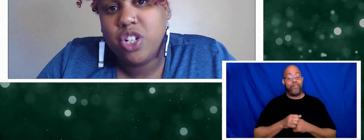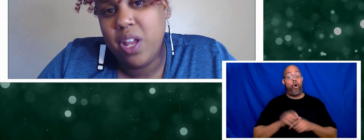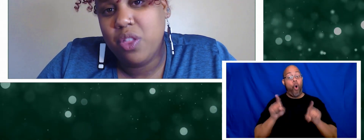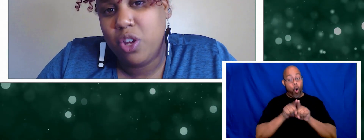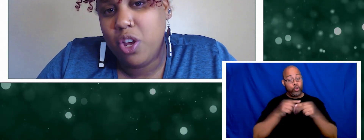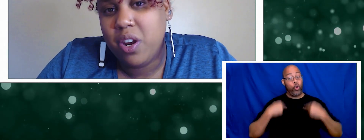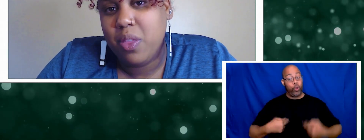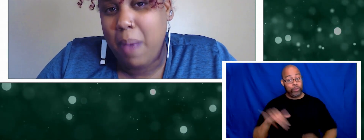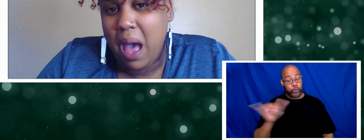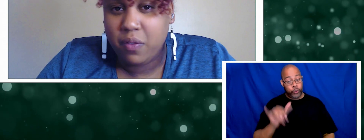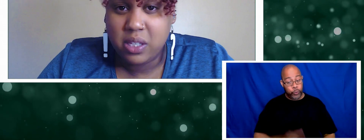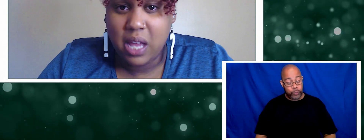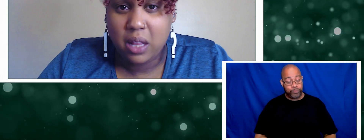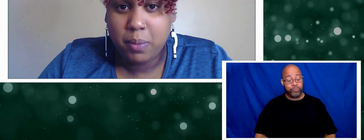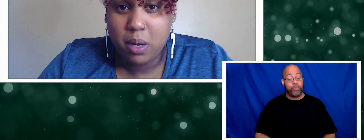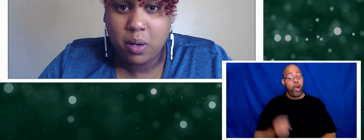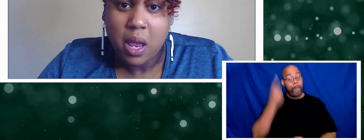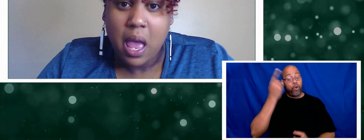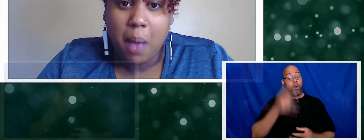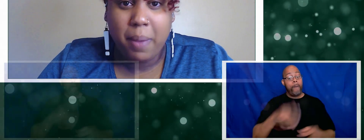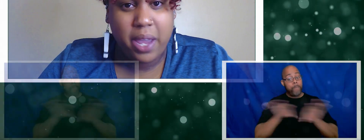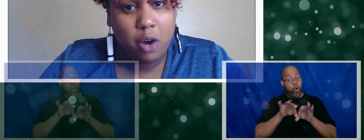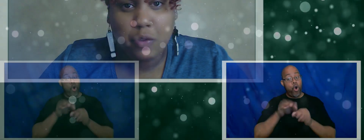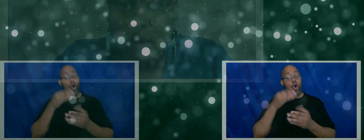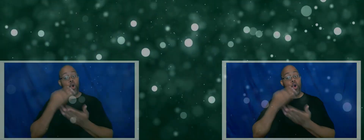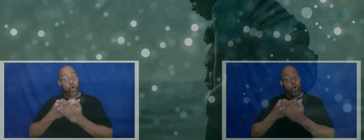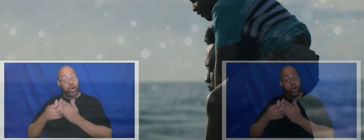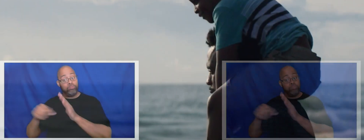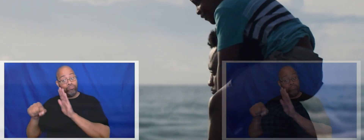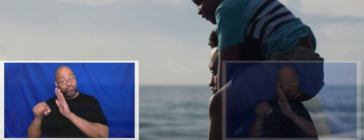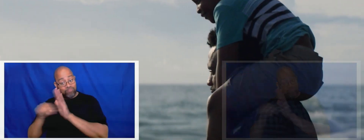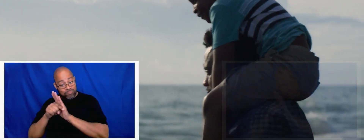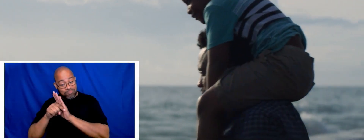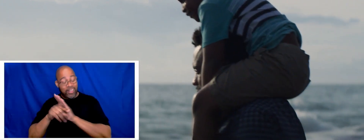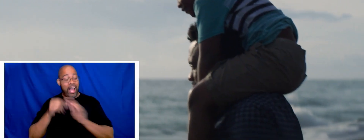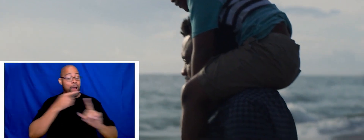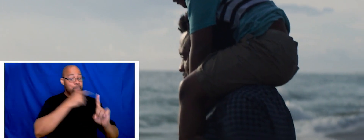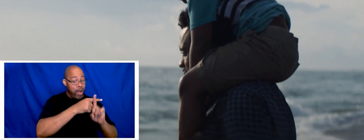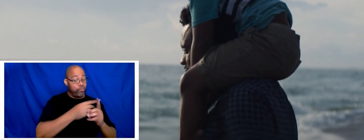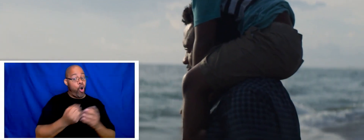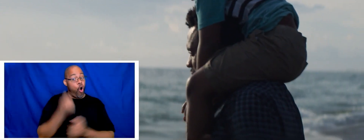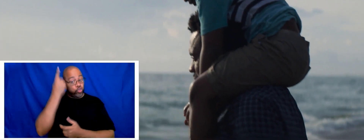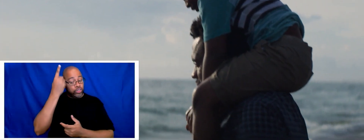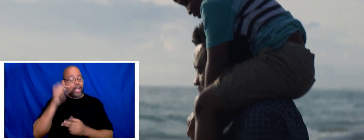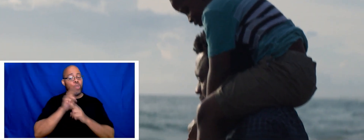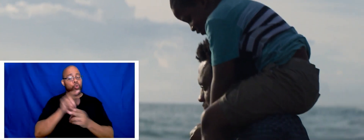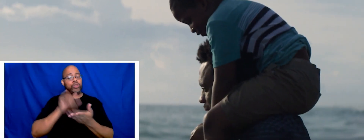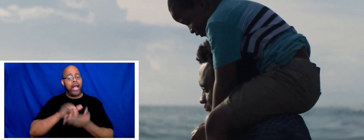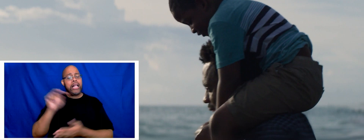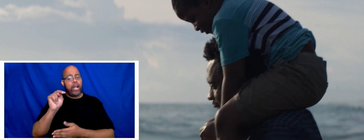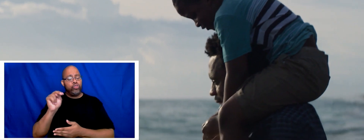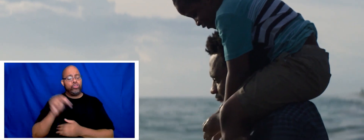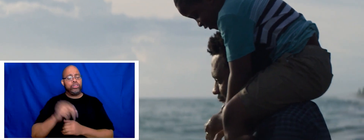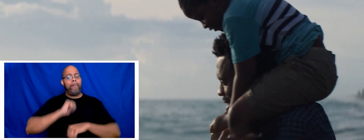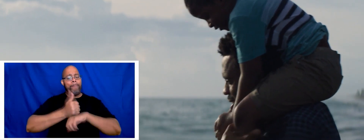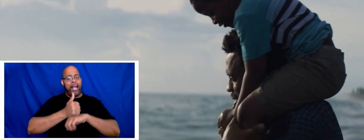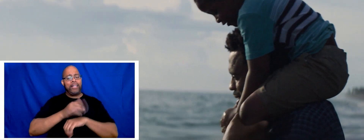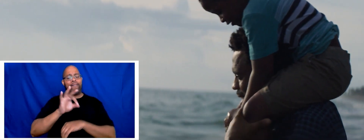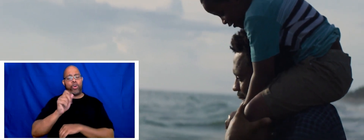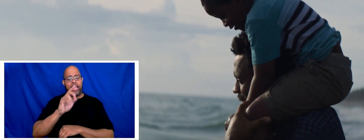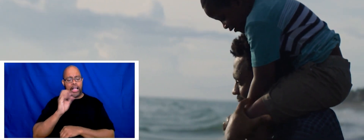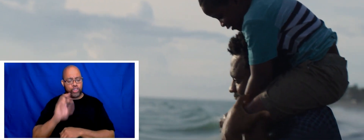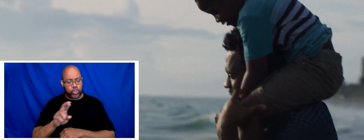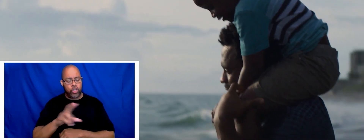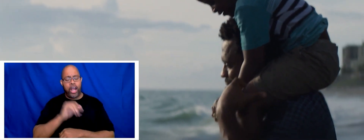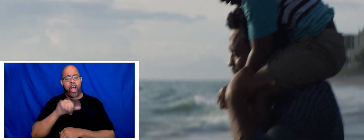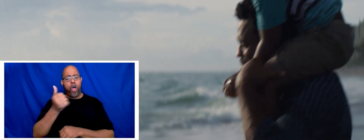important to understand the good and the bad of this element, and by carefully managing the use of nitrogen-based fertilizers and other nitrogen sources, we